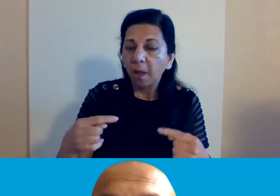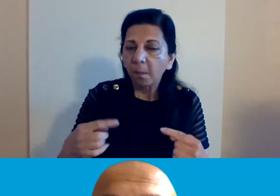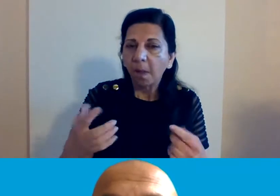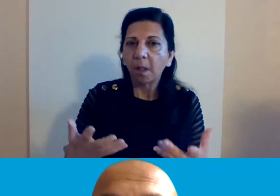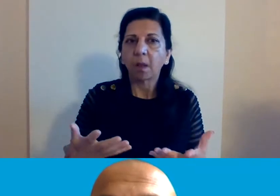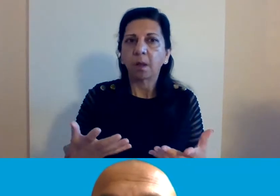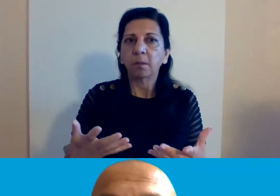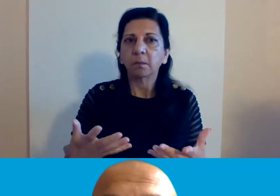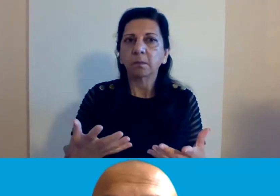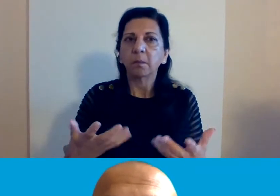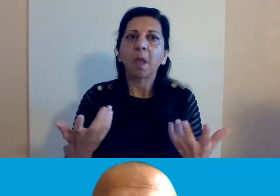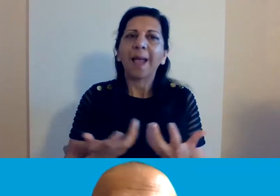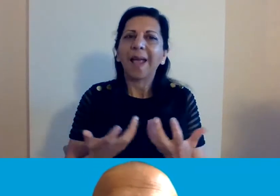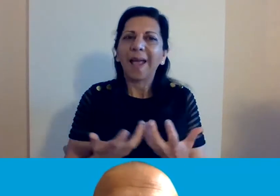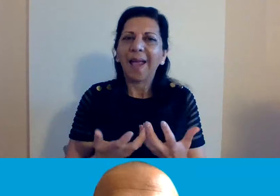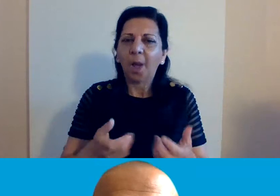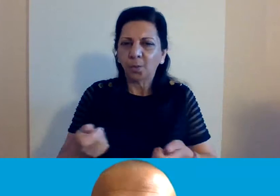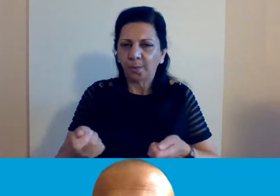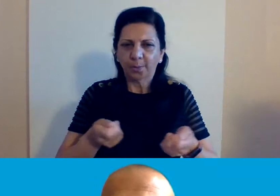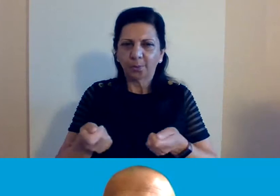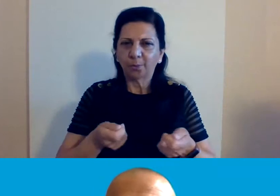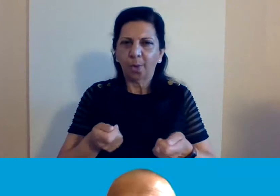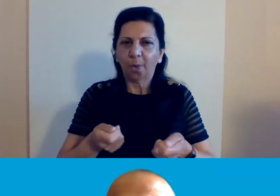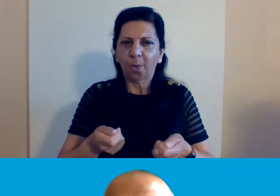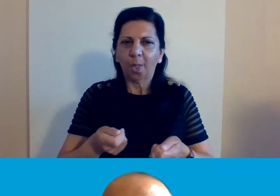the immunisation regime for that.